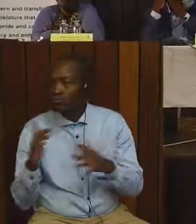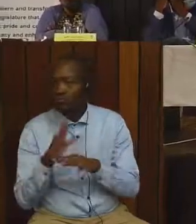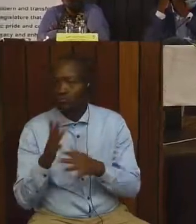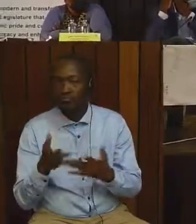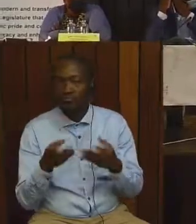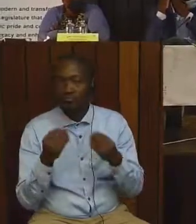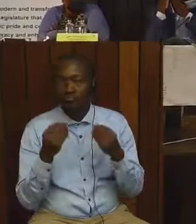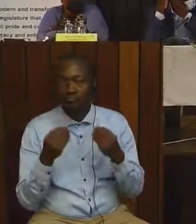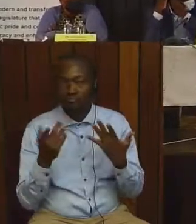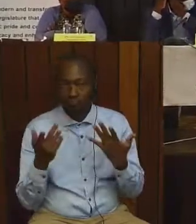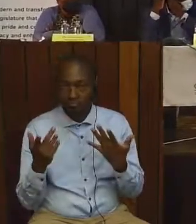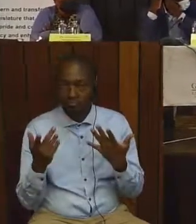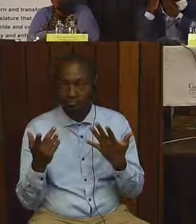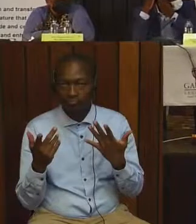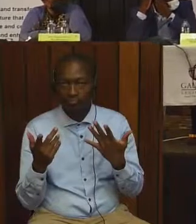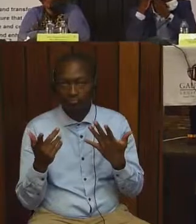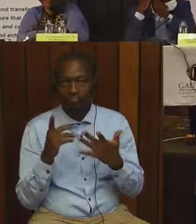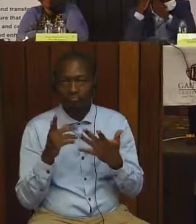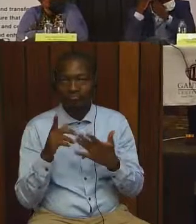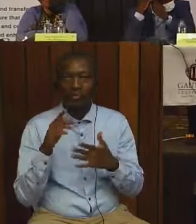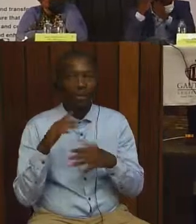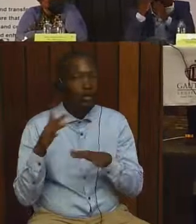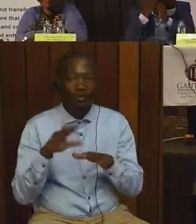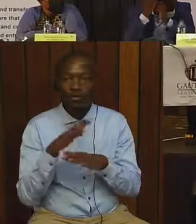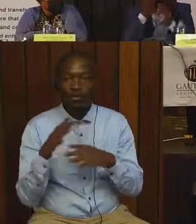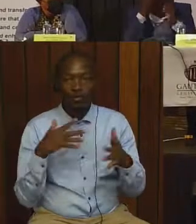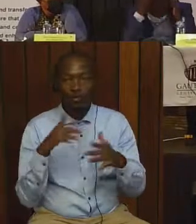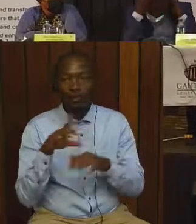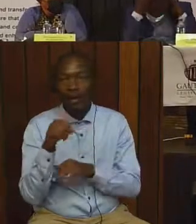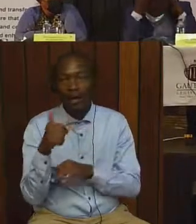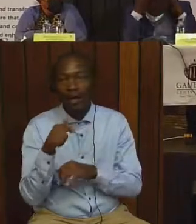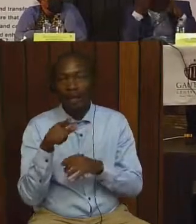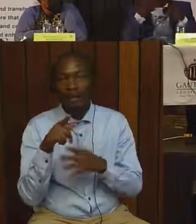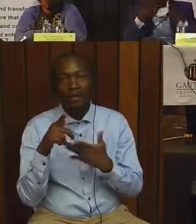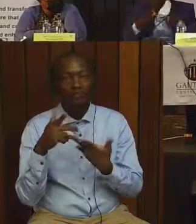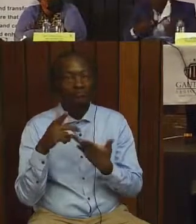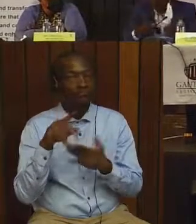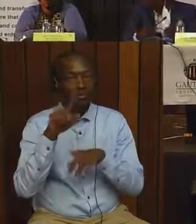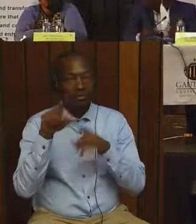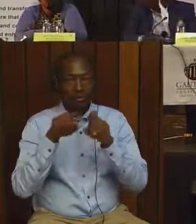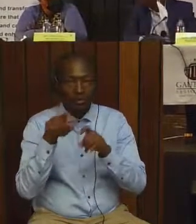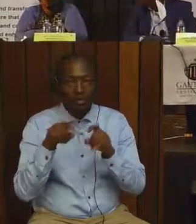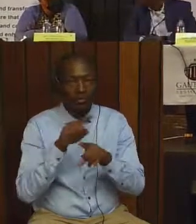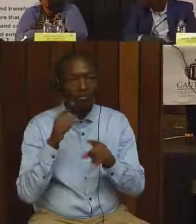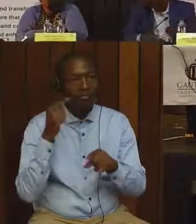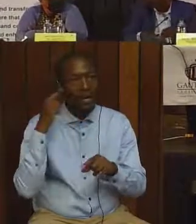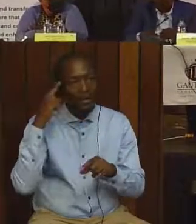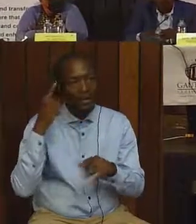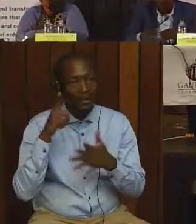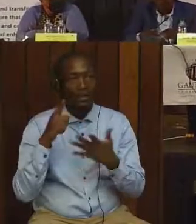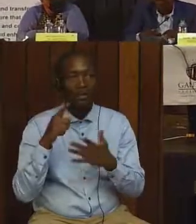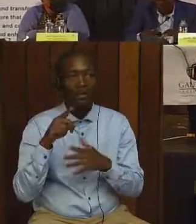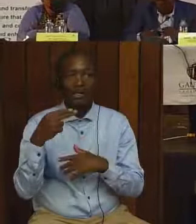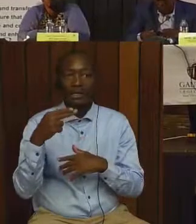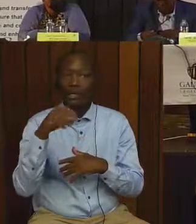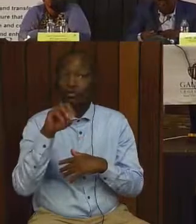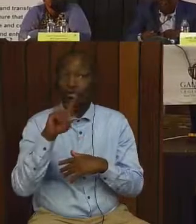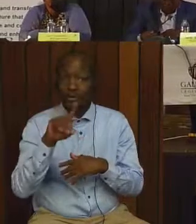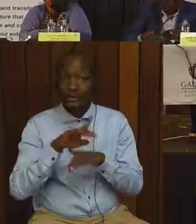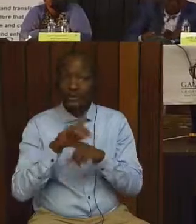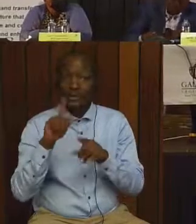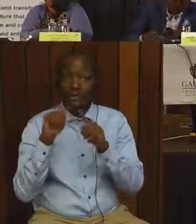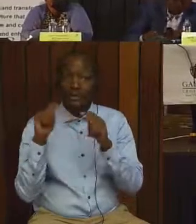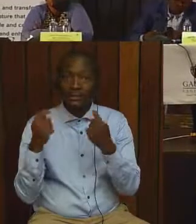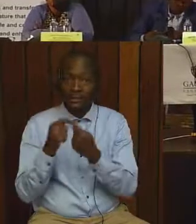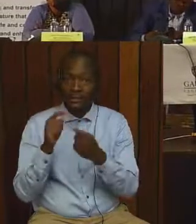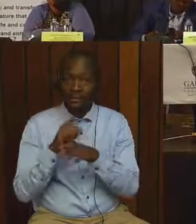getting is that there are no other questions. I trust that the HOD and the team have taken note of